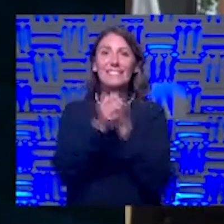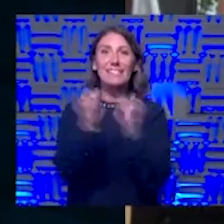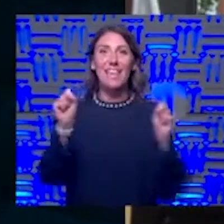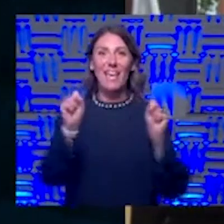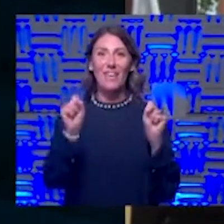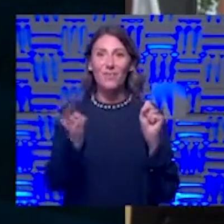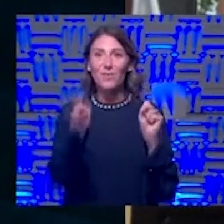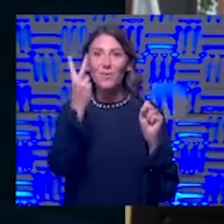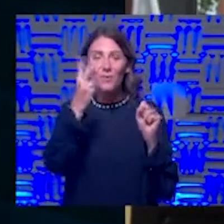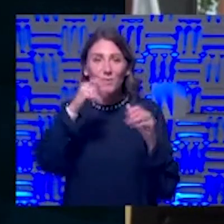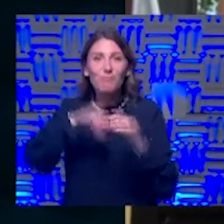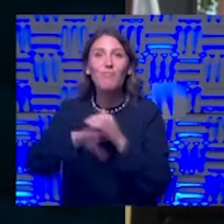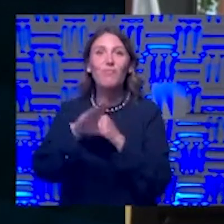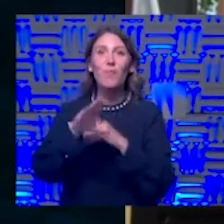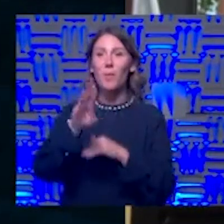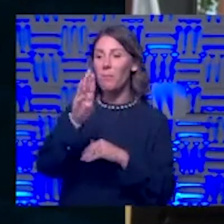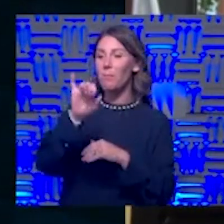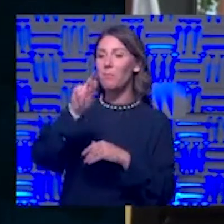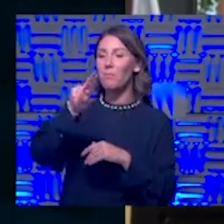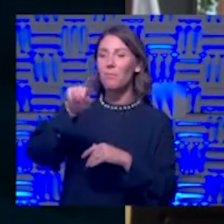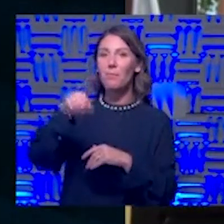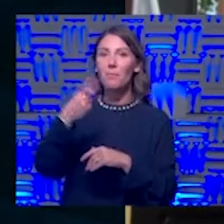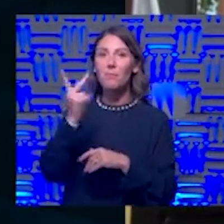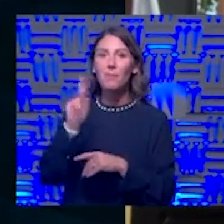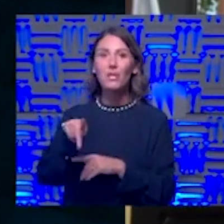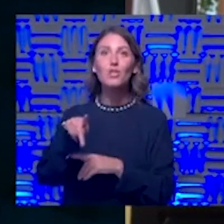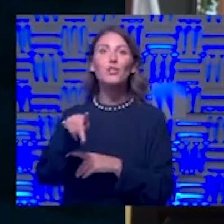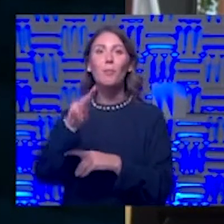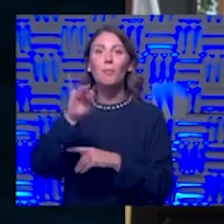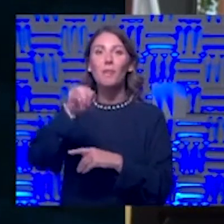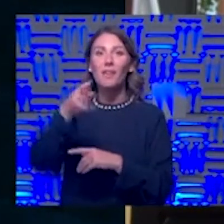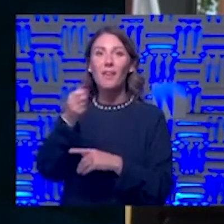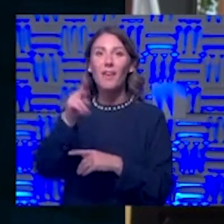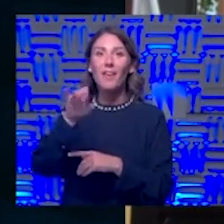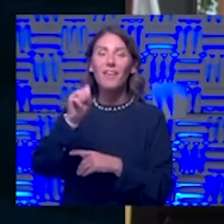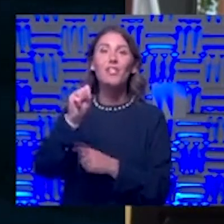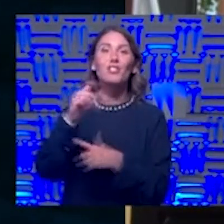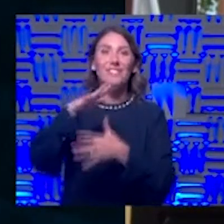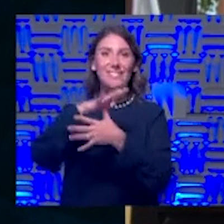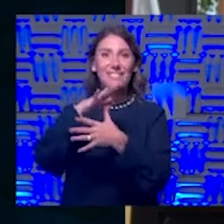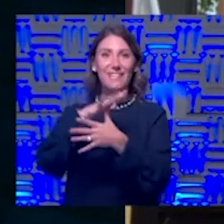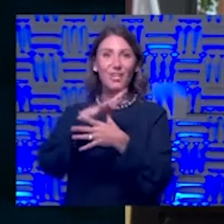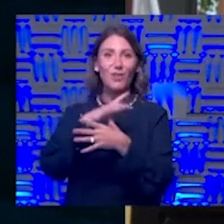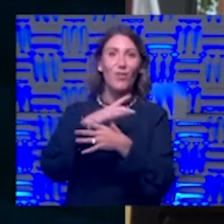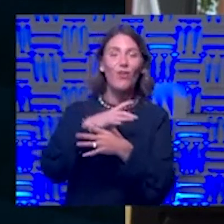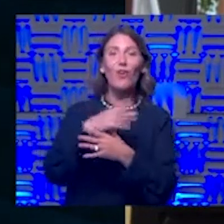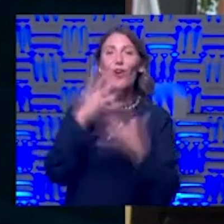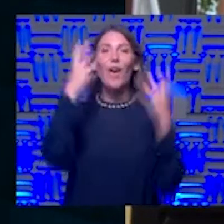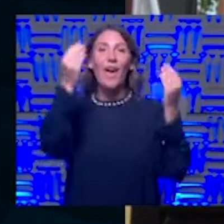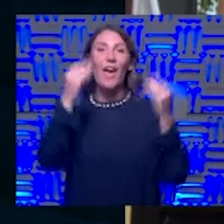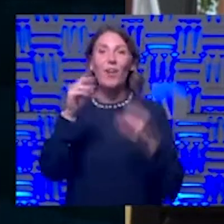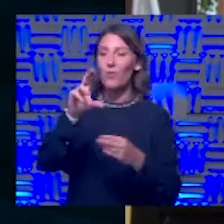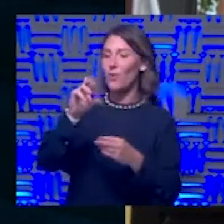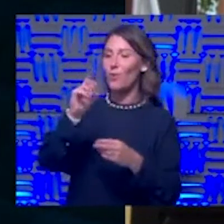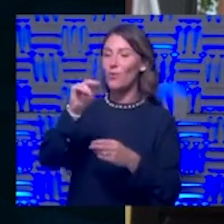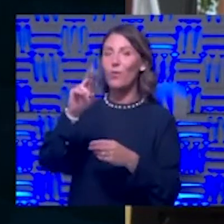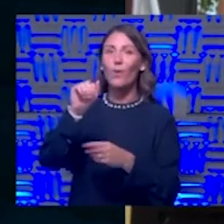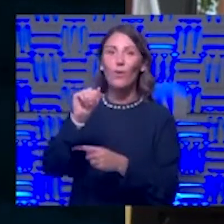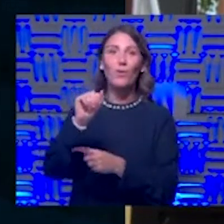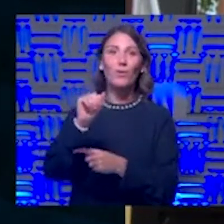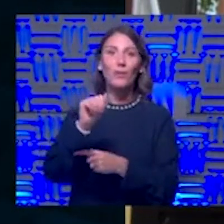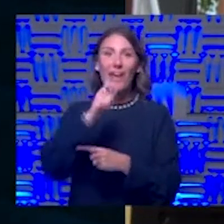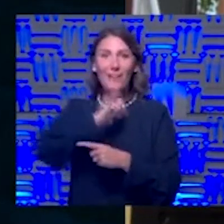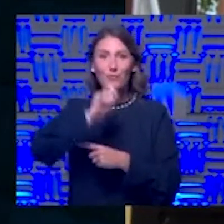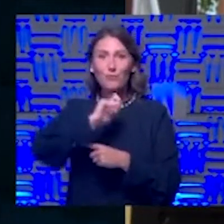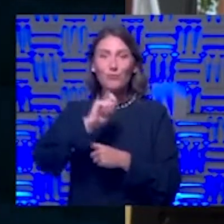Bishop Miege High School seniors, kind of showing us how it's done. This is Molly and Daisy. They're out at the Kona Ice Truck, out at the zoo.